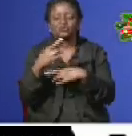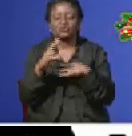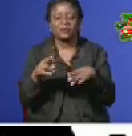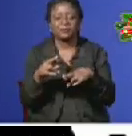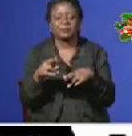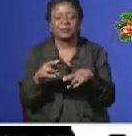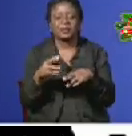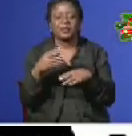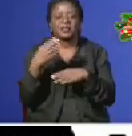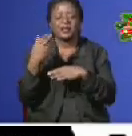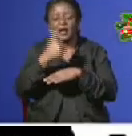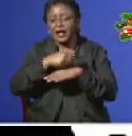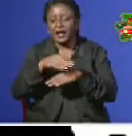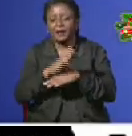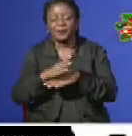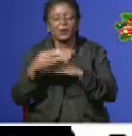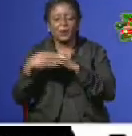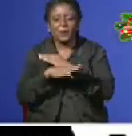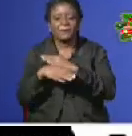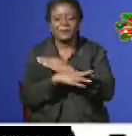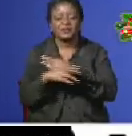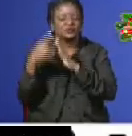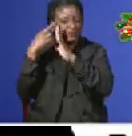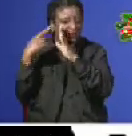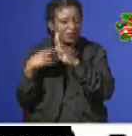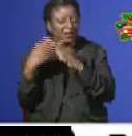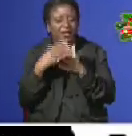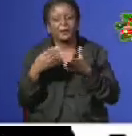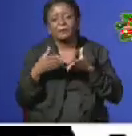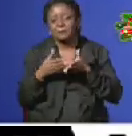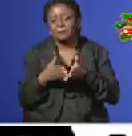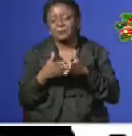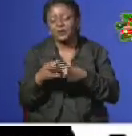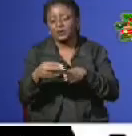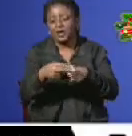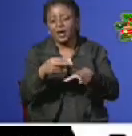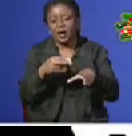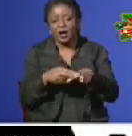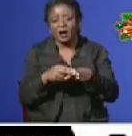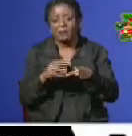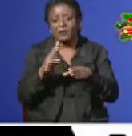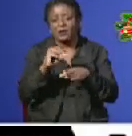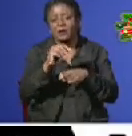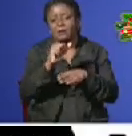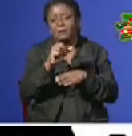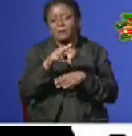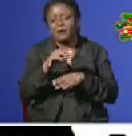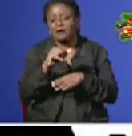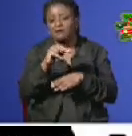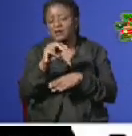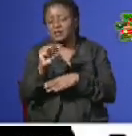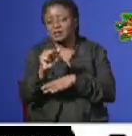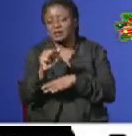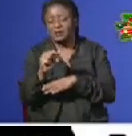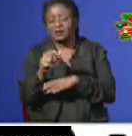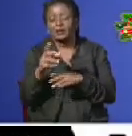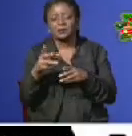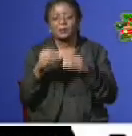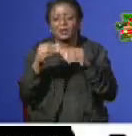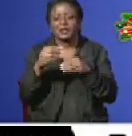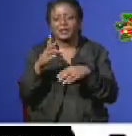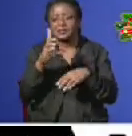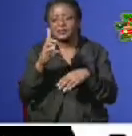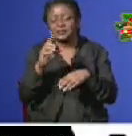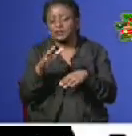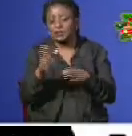the Abaco Beach Resort and Boat Harbor Marina putting its downtime to good use. With no guests to meet and greet this past summer, the